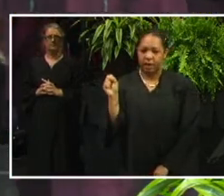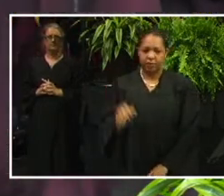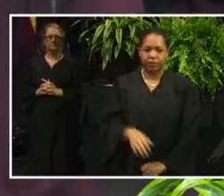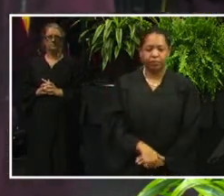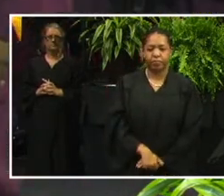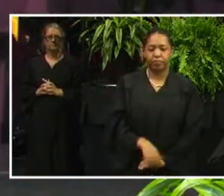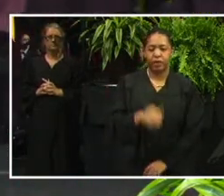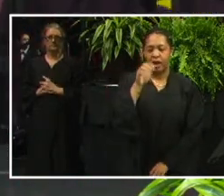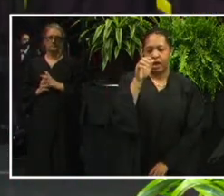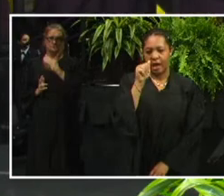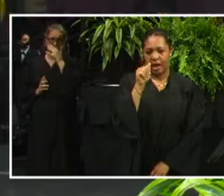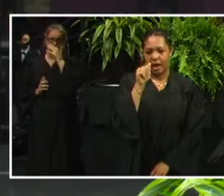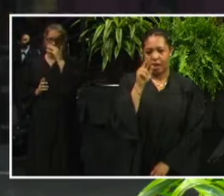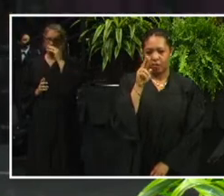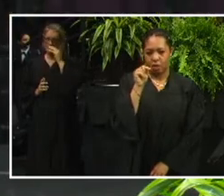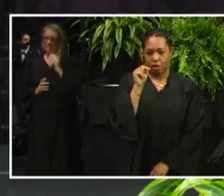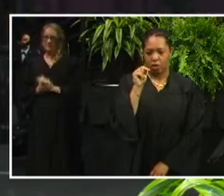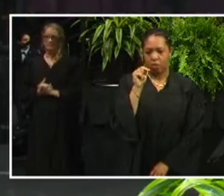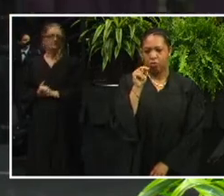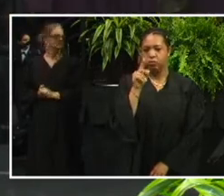Erin Janique Stevenson.